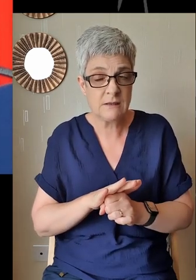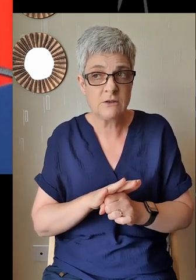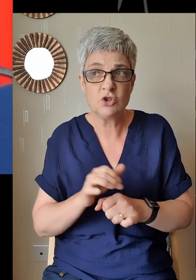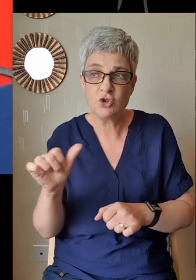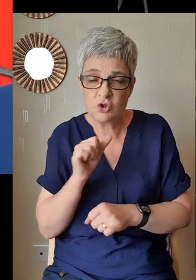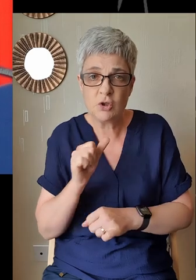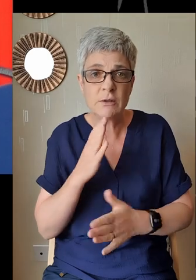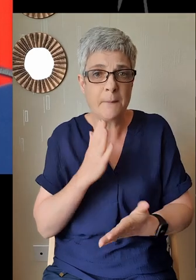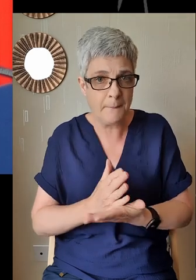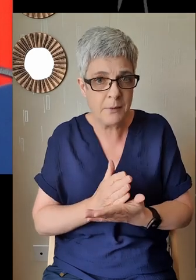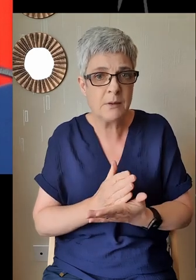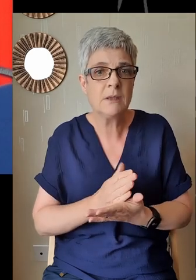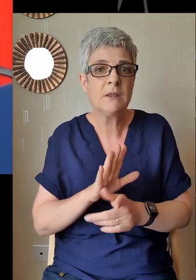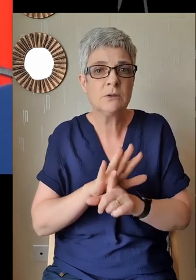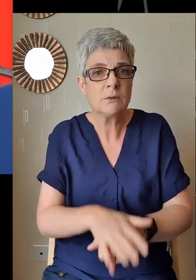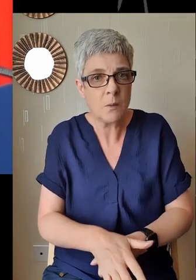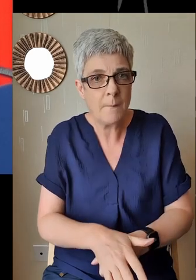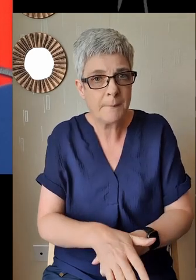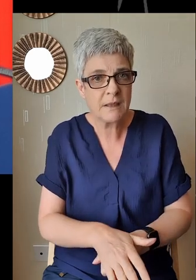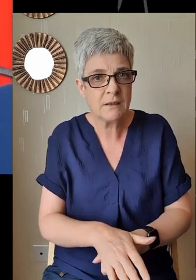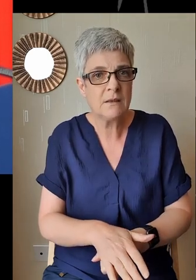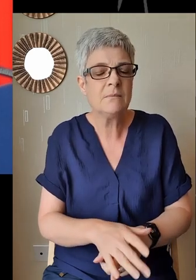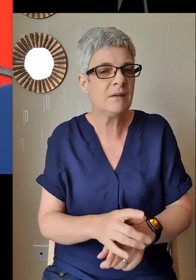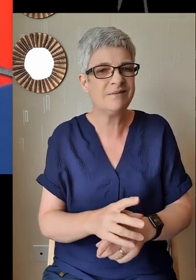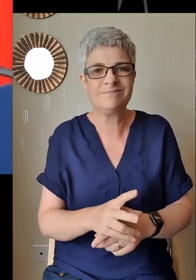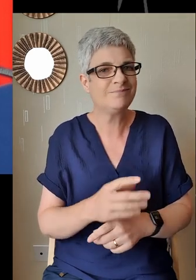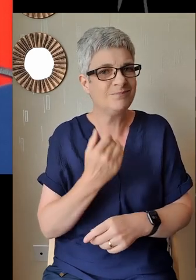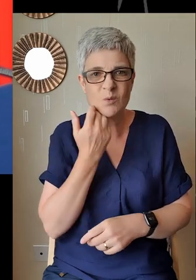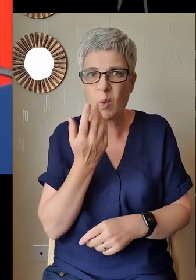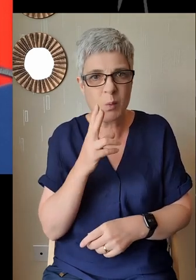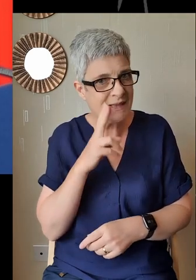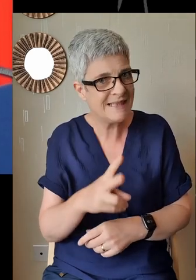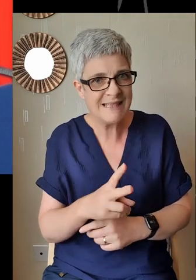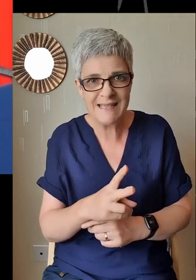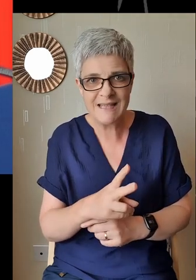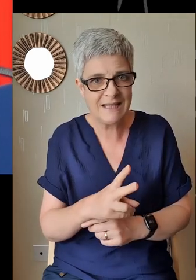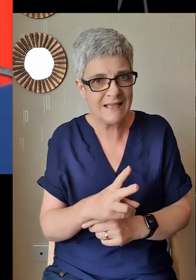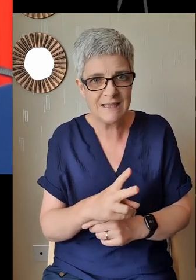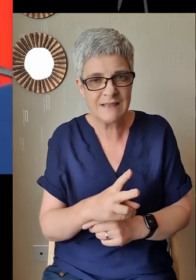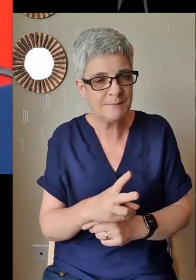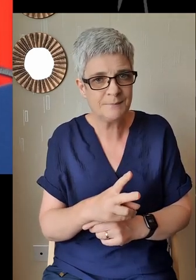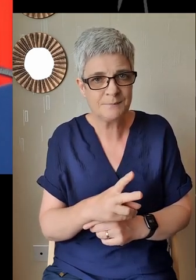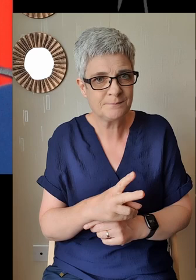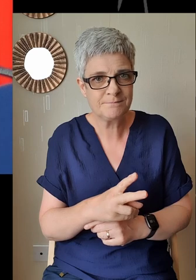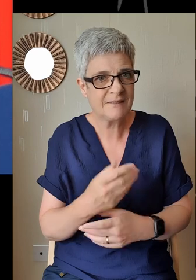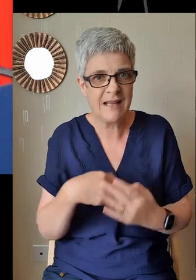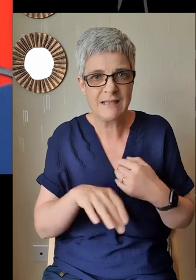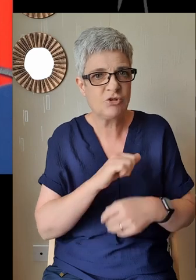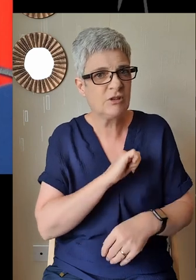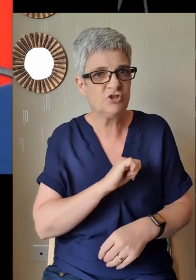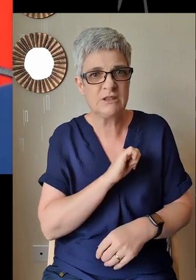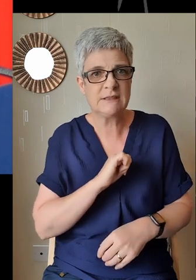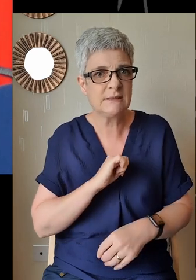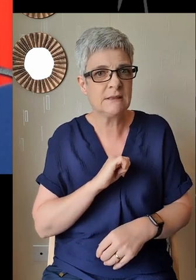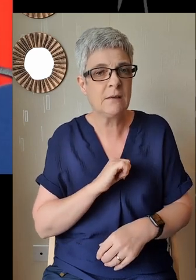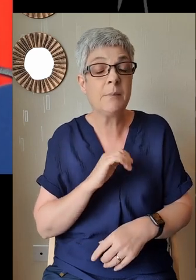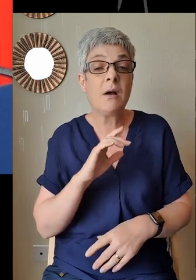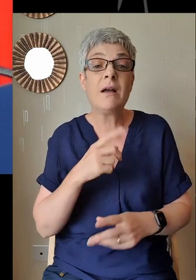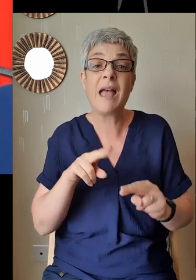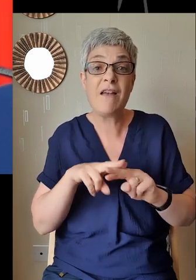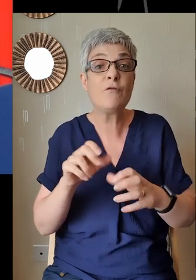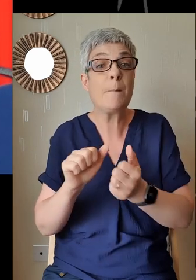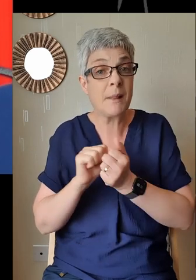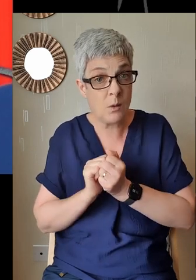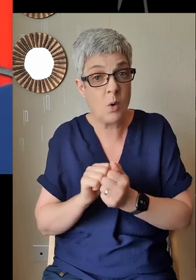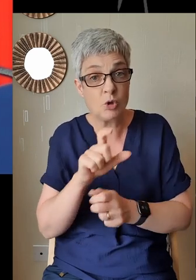them that's not always apparent enough amongst Christians. But if we belong to Christ, verse